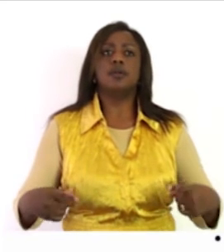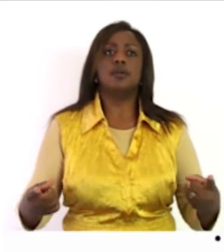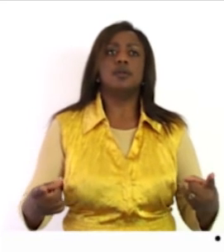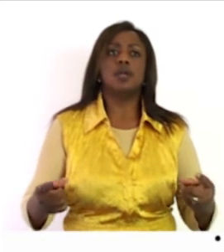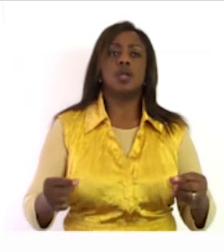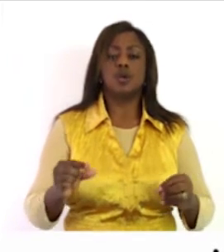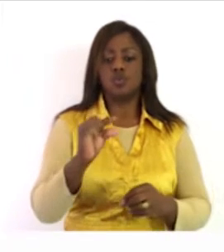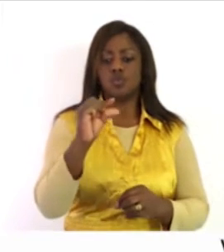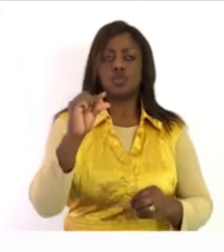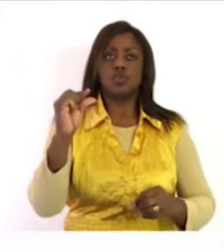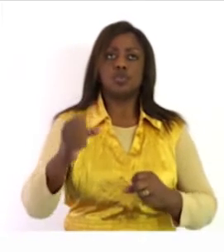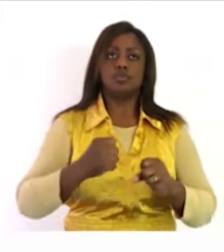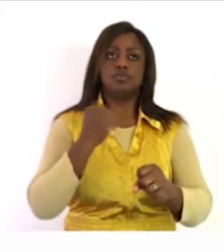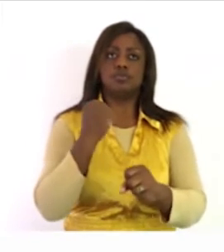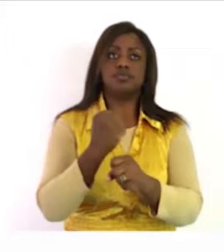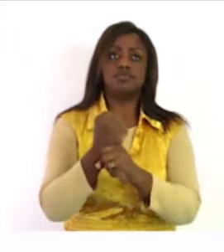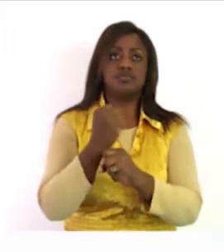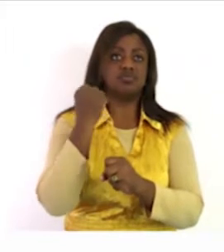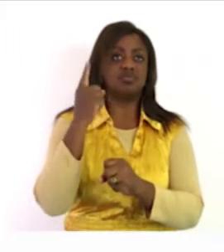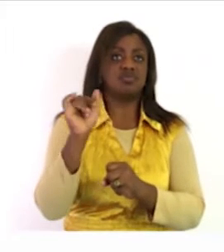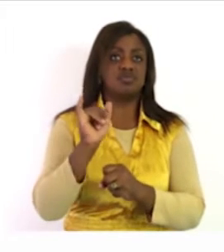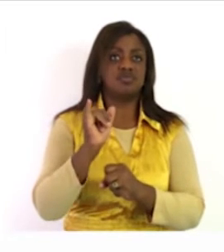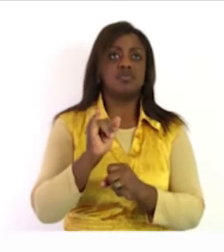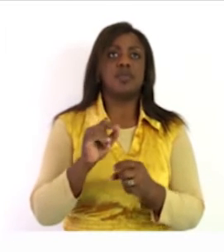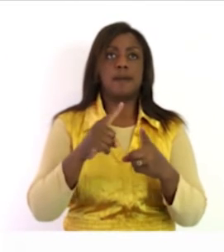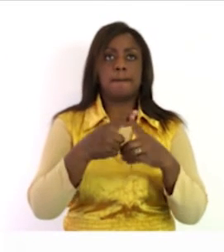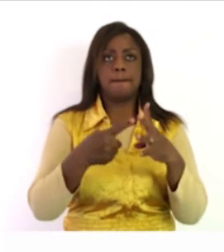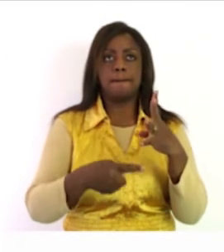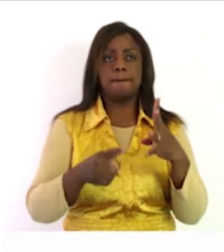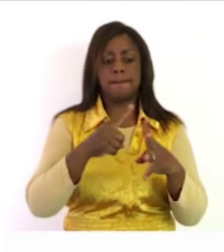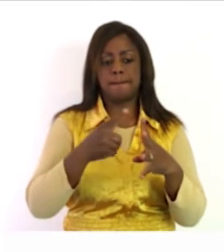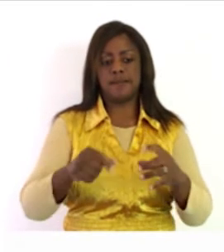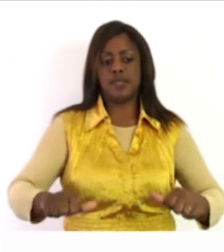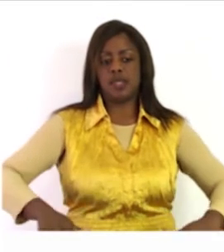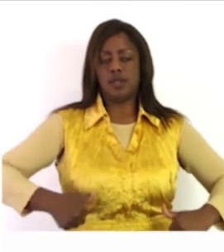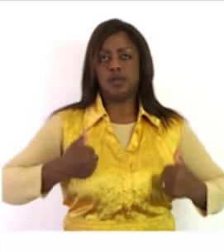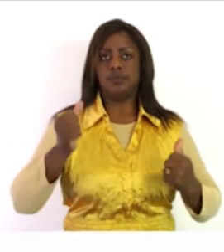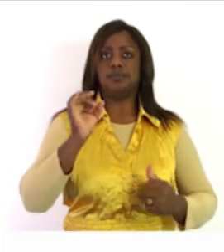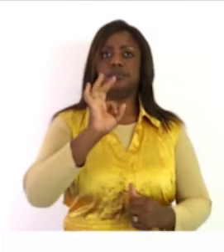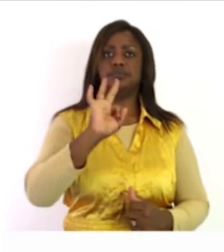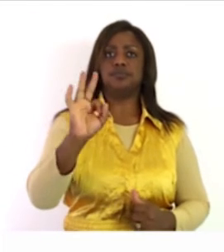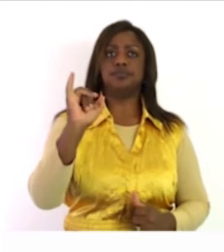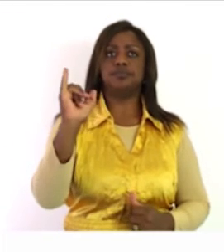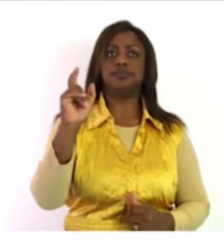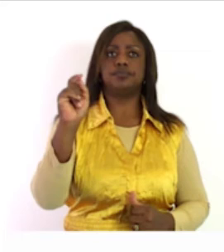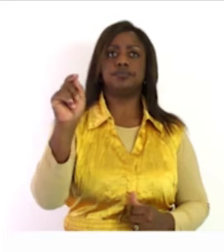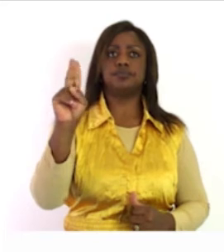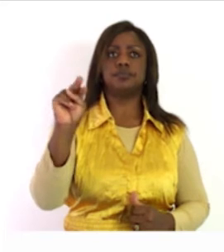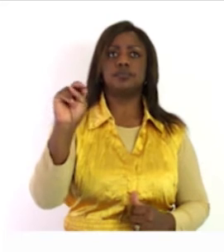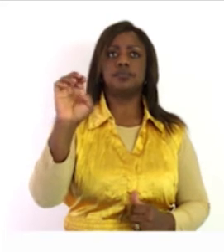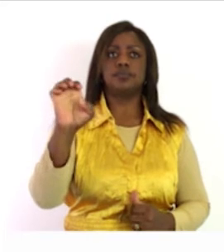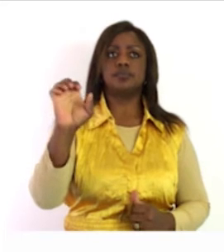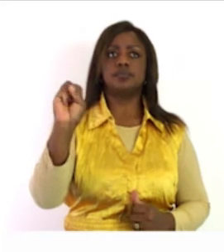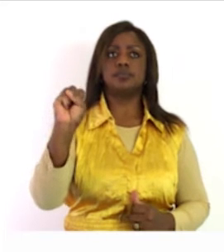today, those words that you might not understand are fitness. the condition of being physically fit